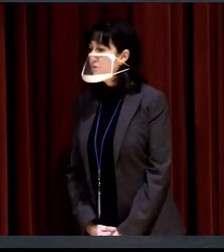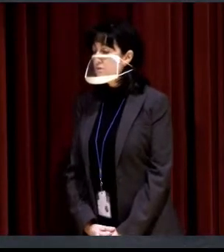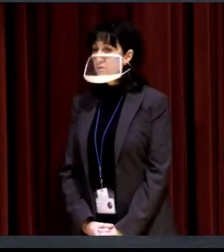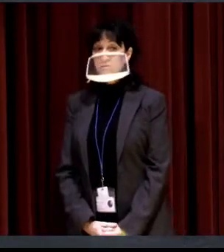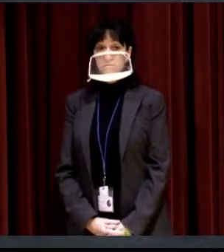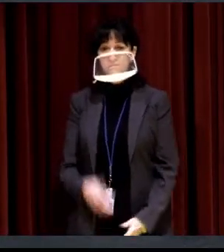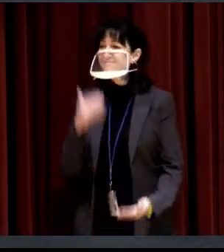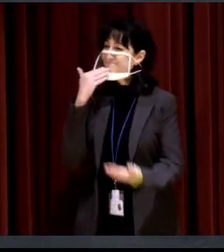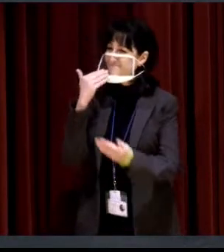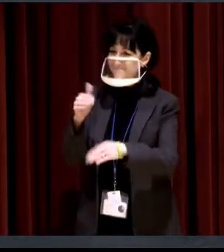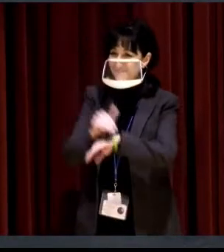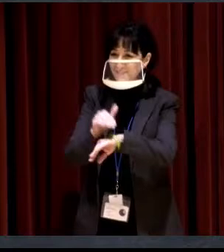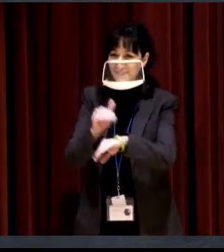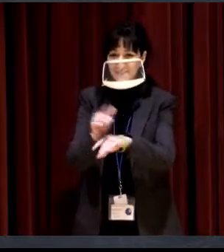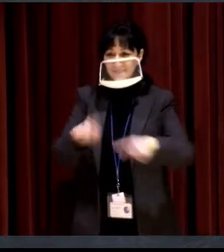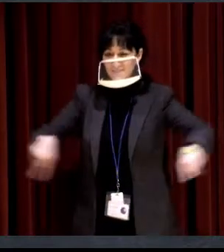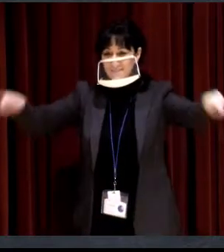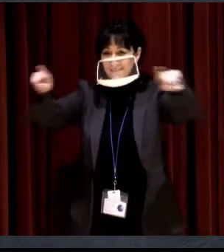Good evening, everyone.